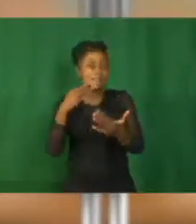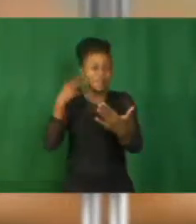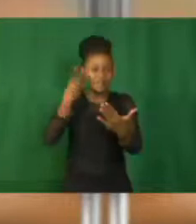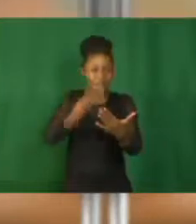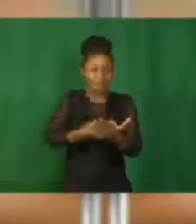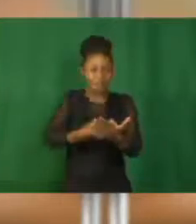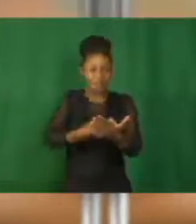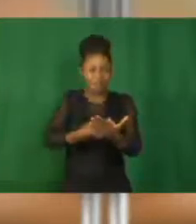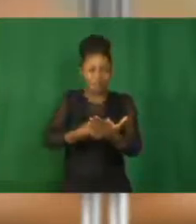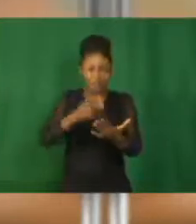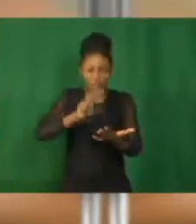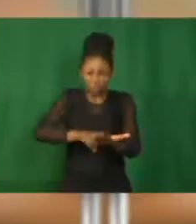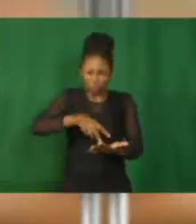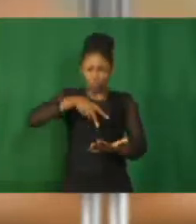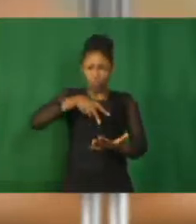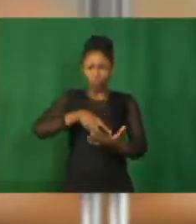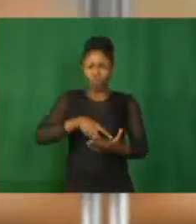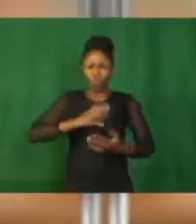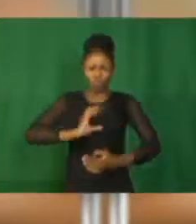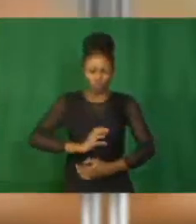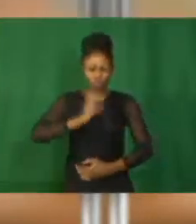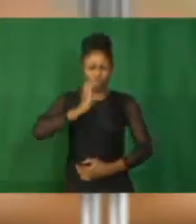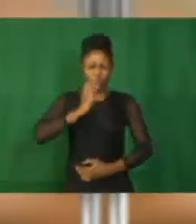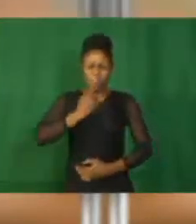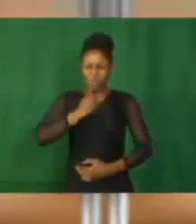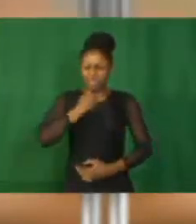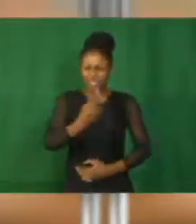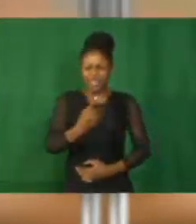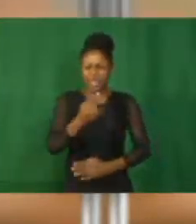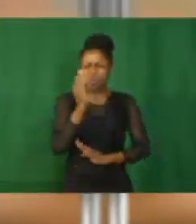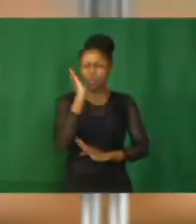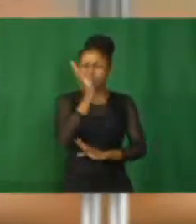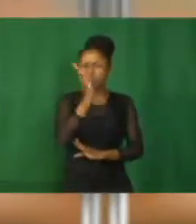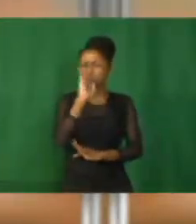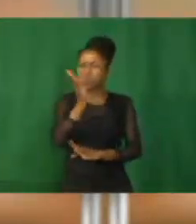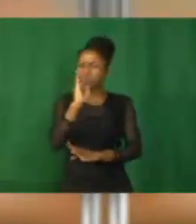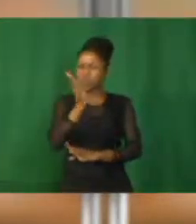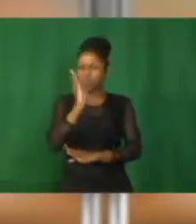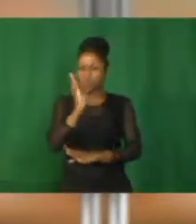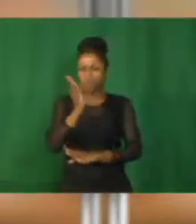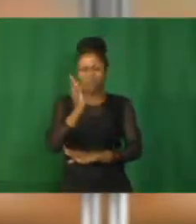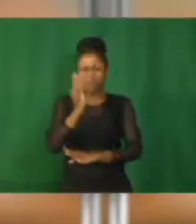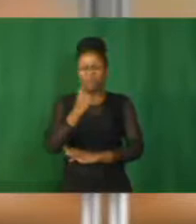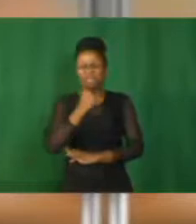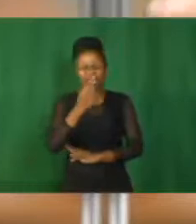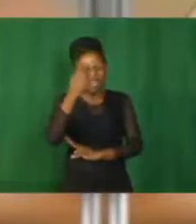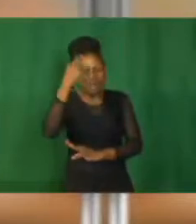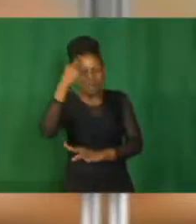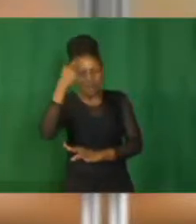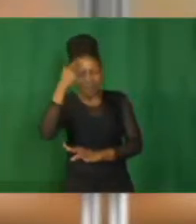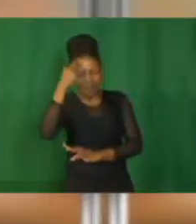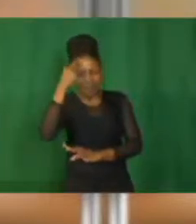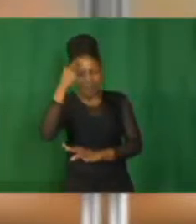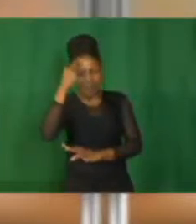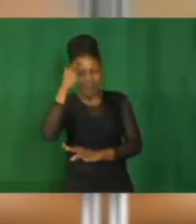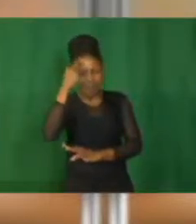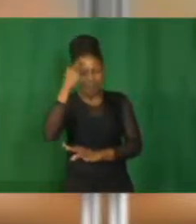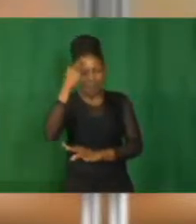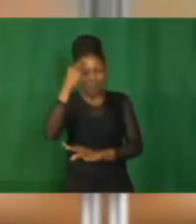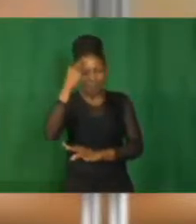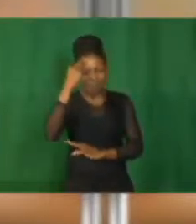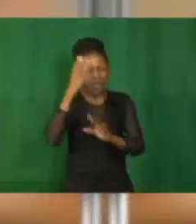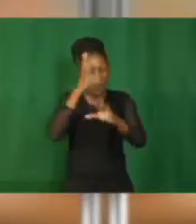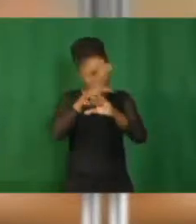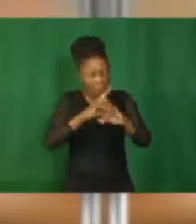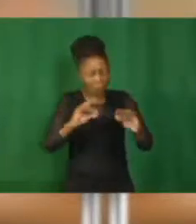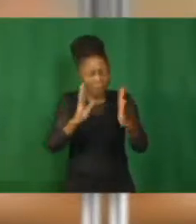believers. What did he tell them? He told them that, now remember that the